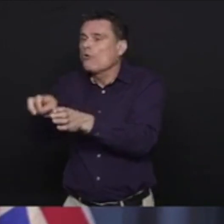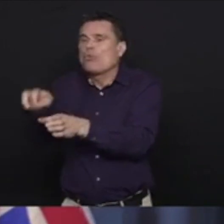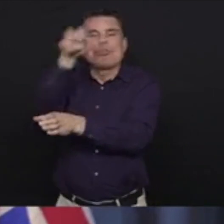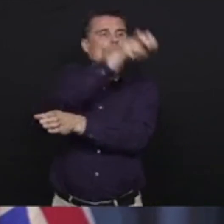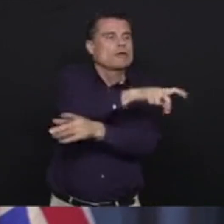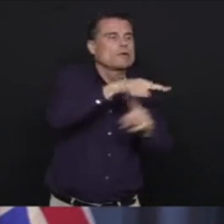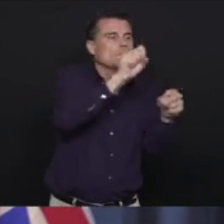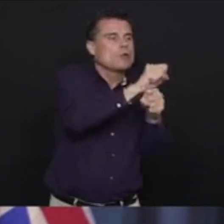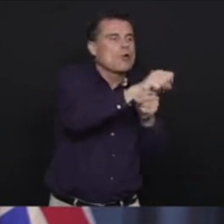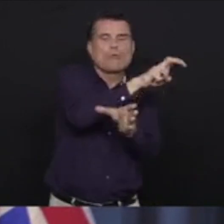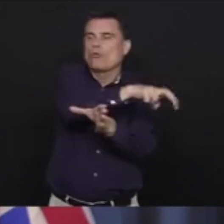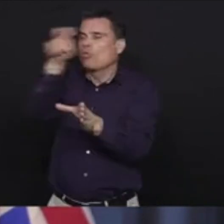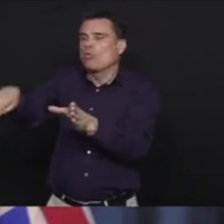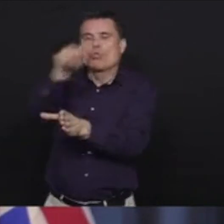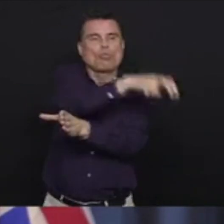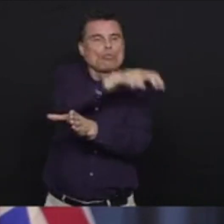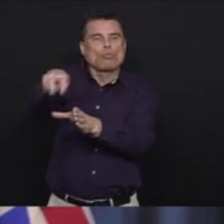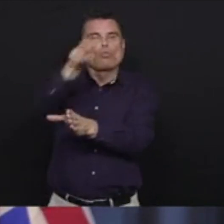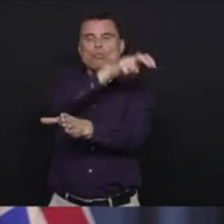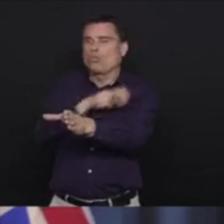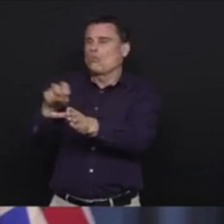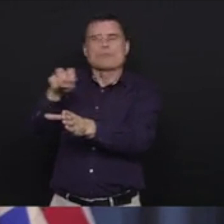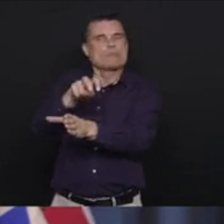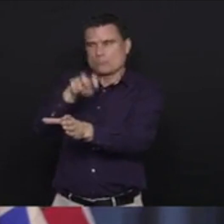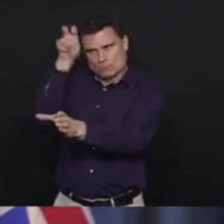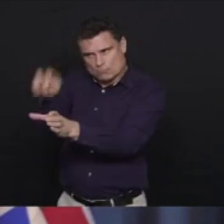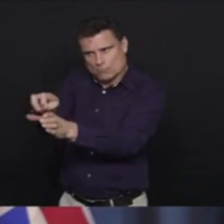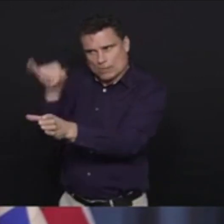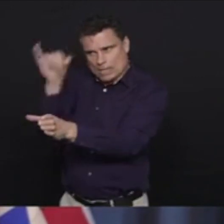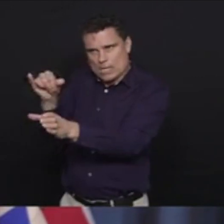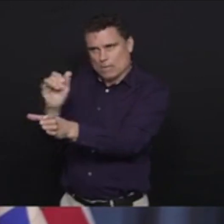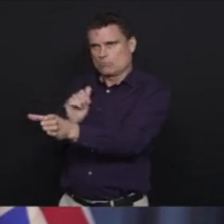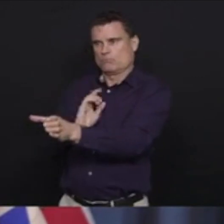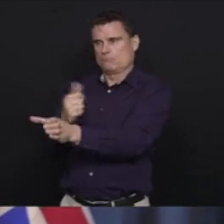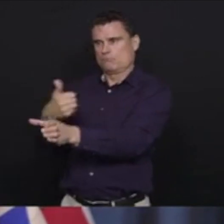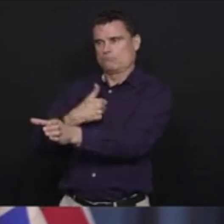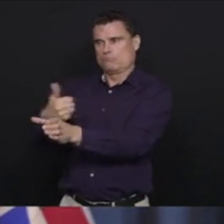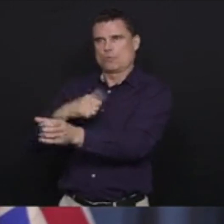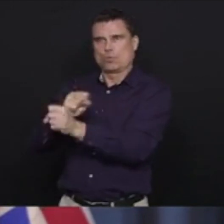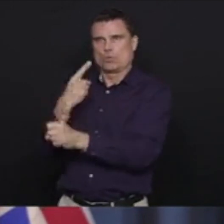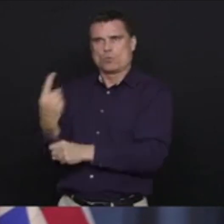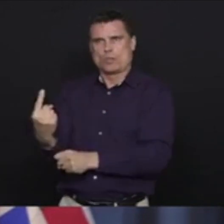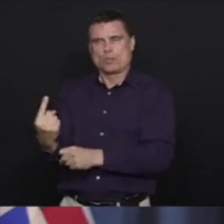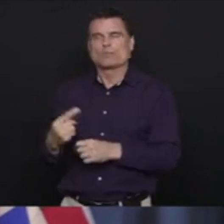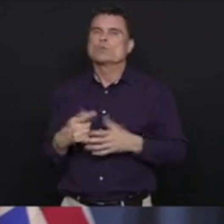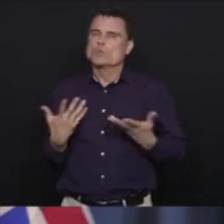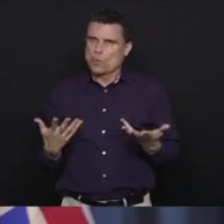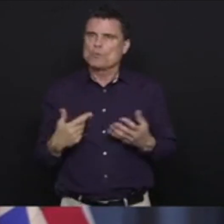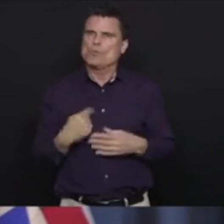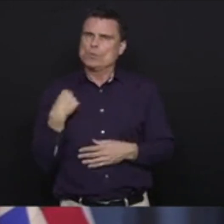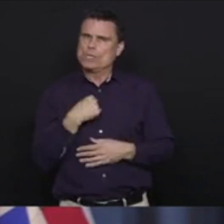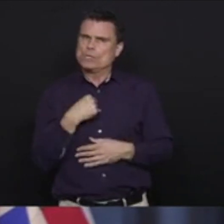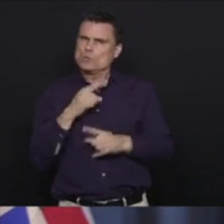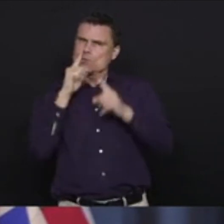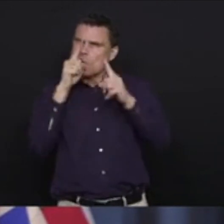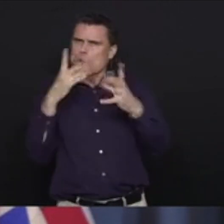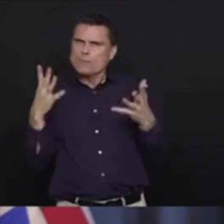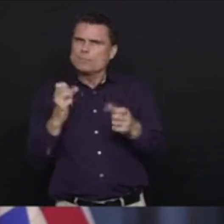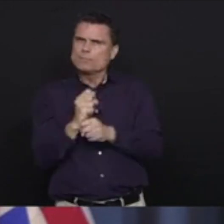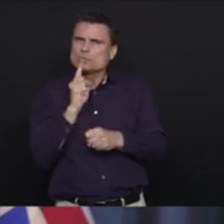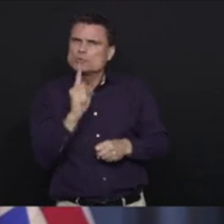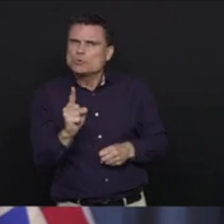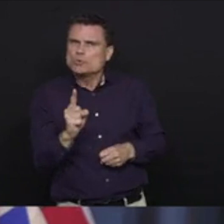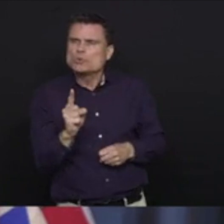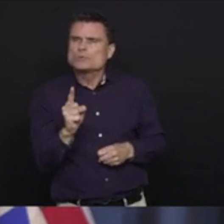reasonable ability for people across the sector in long-term care to work only at one